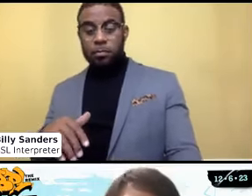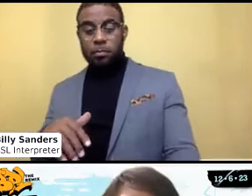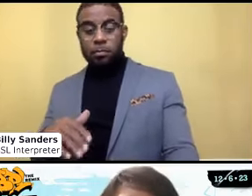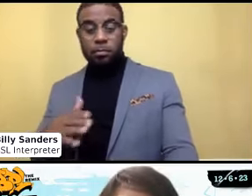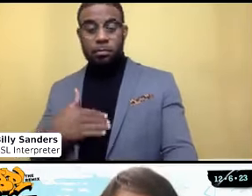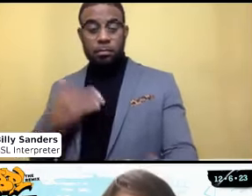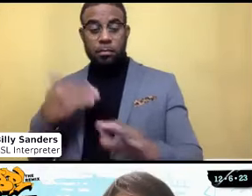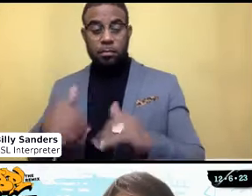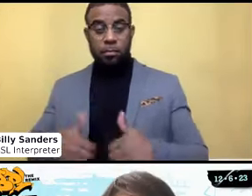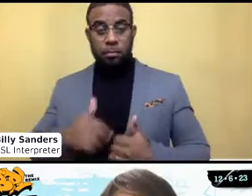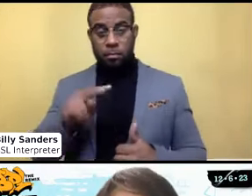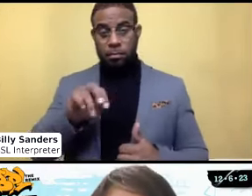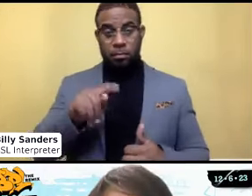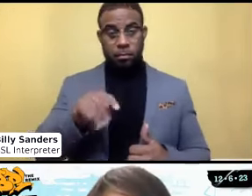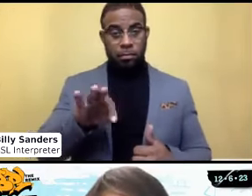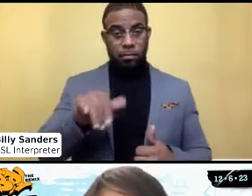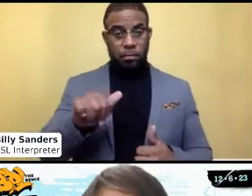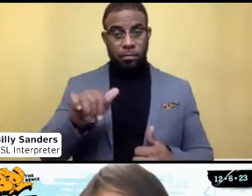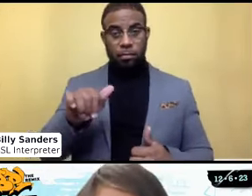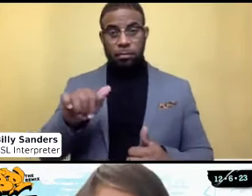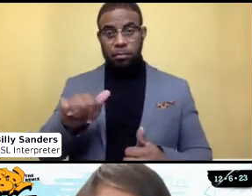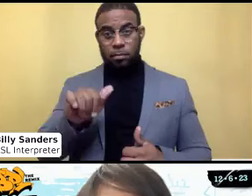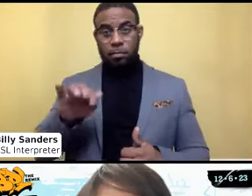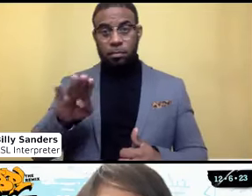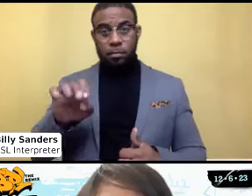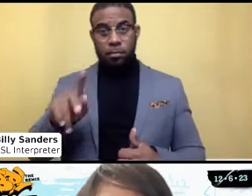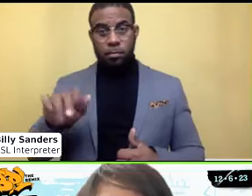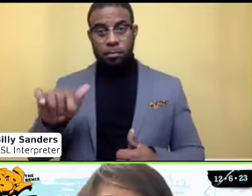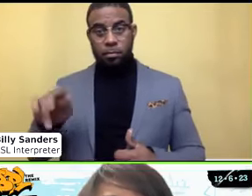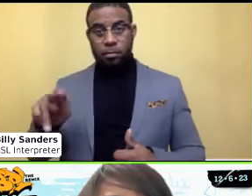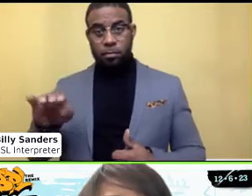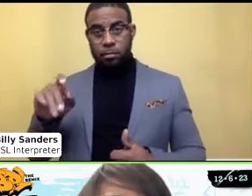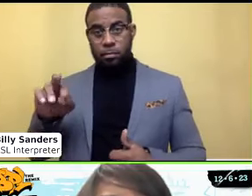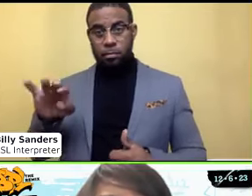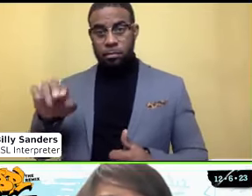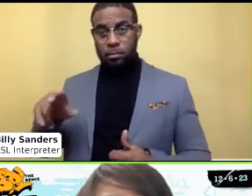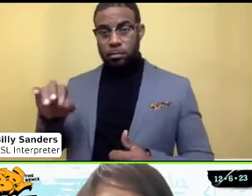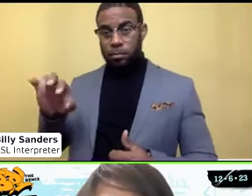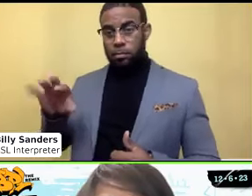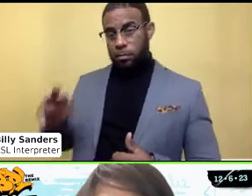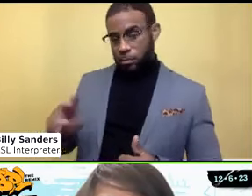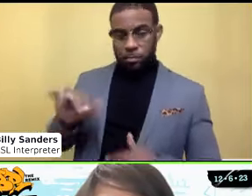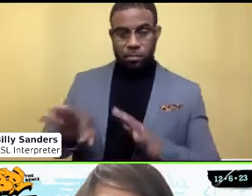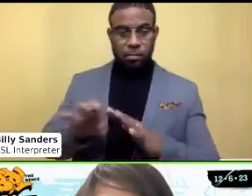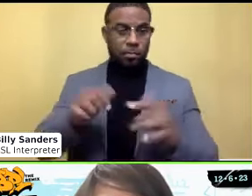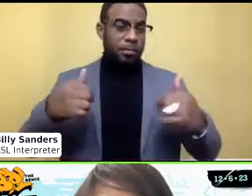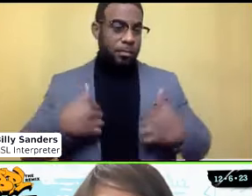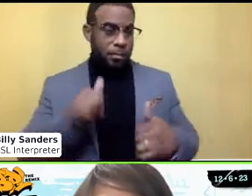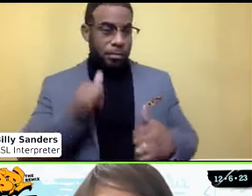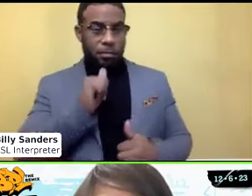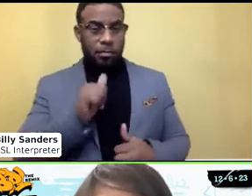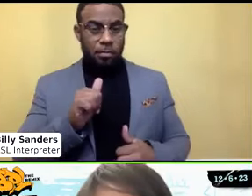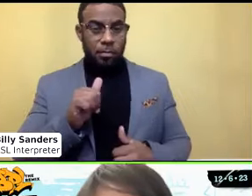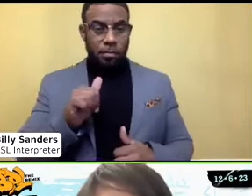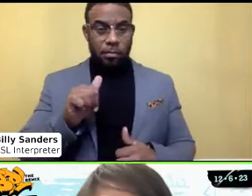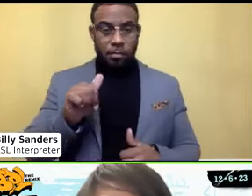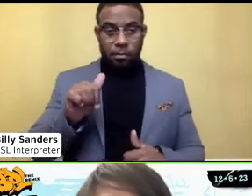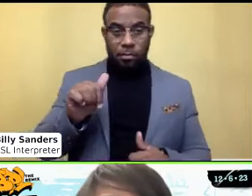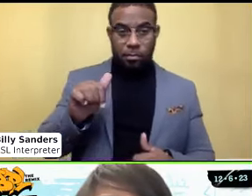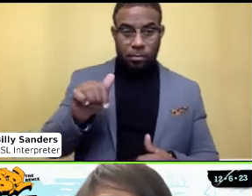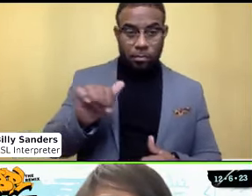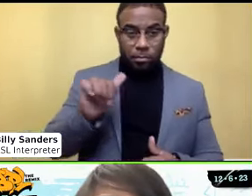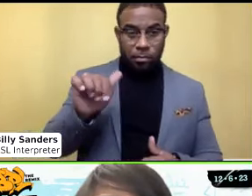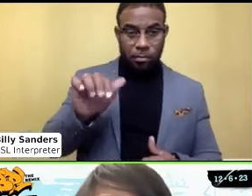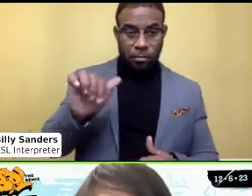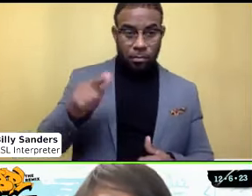My email address is netfa@blackallianceforpeace.com. All right, and people can find me. I am at